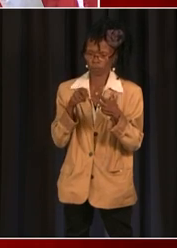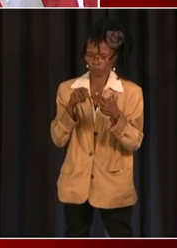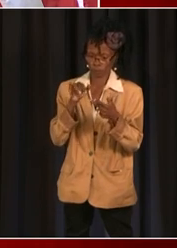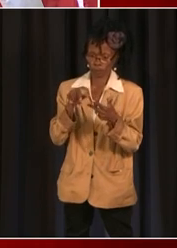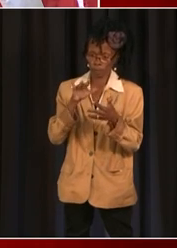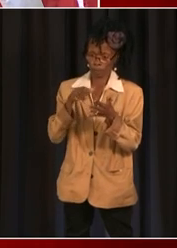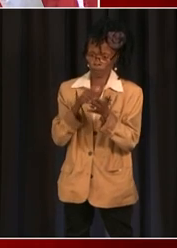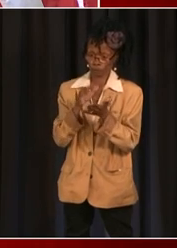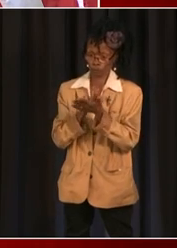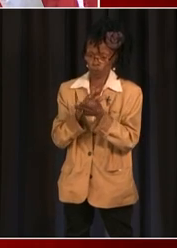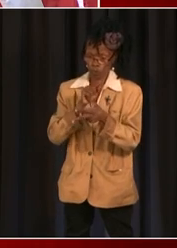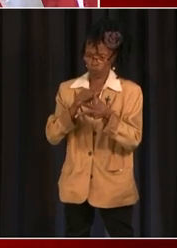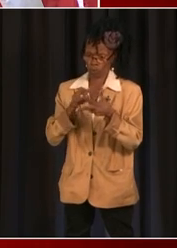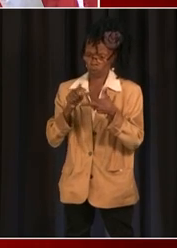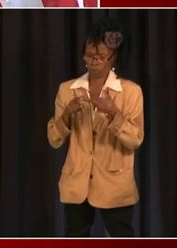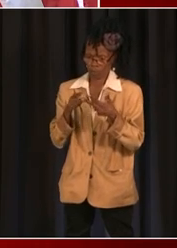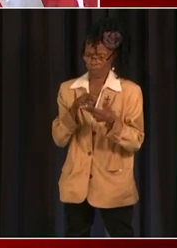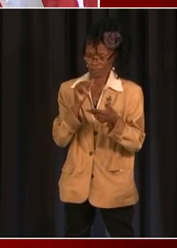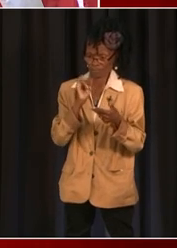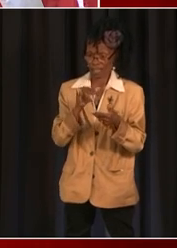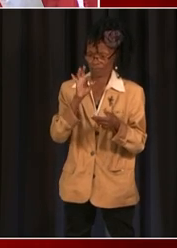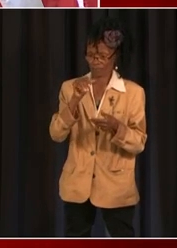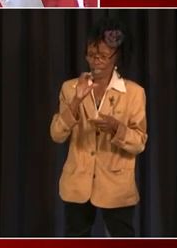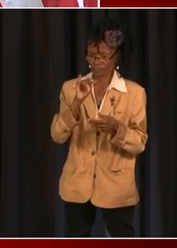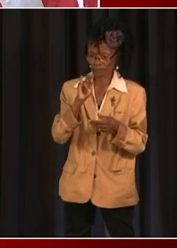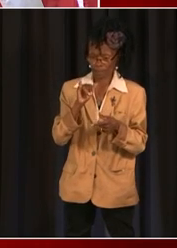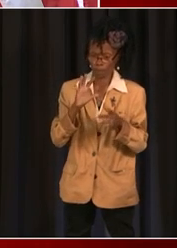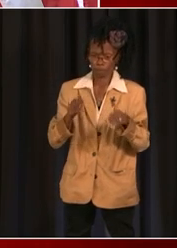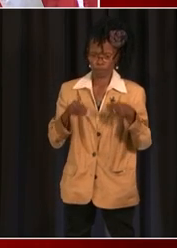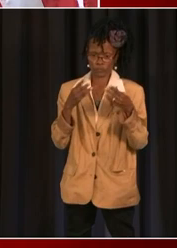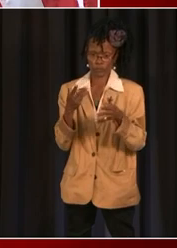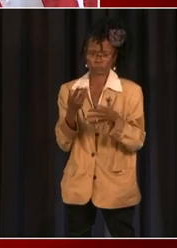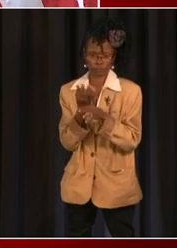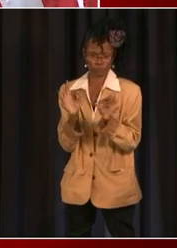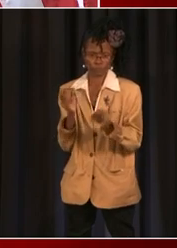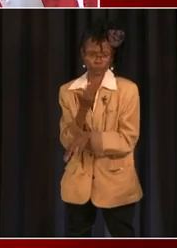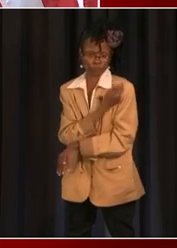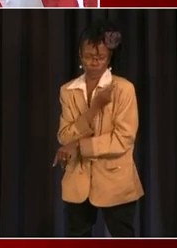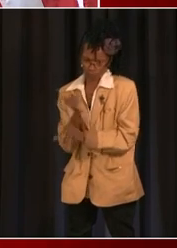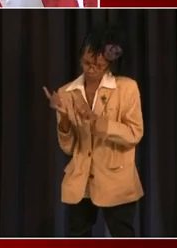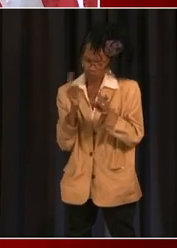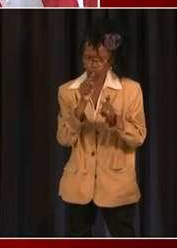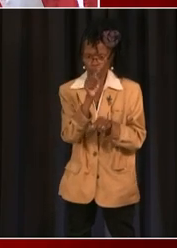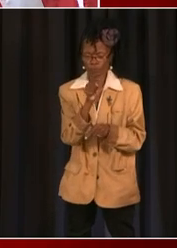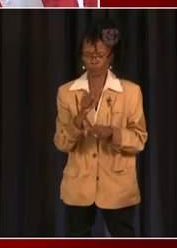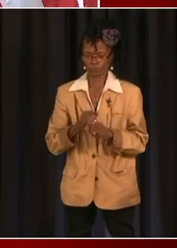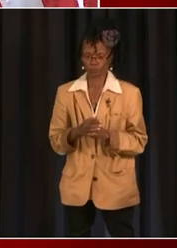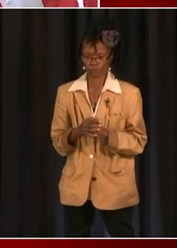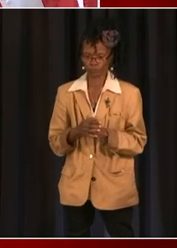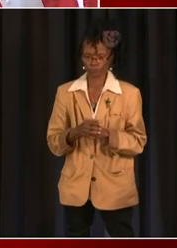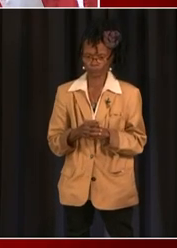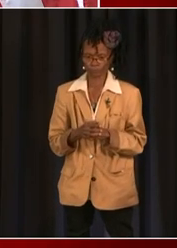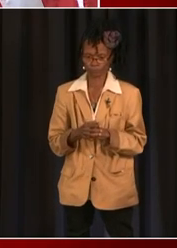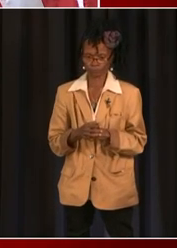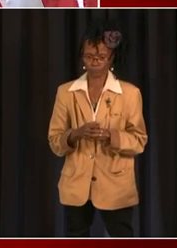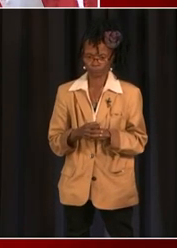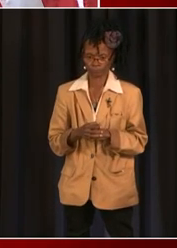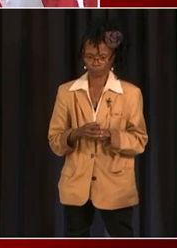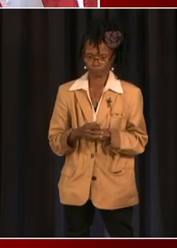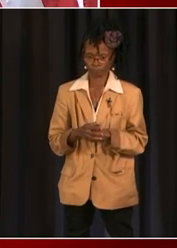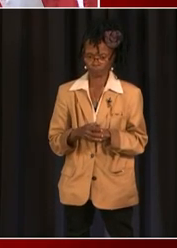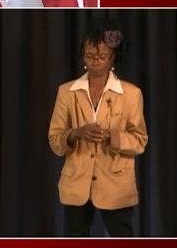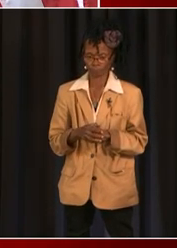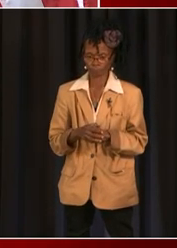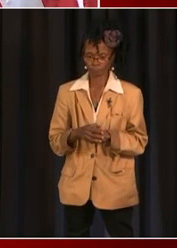the vaccines and their shelf life, the ability to have them in refrigerators instead of the deep freezers. All of that has been part of